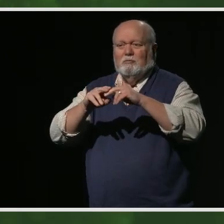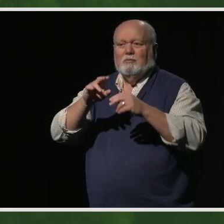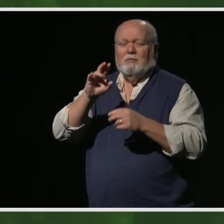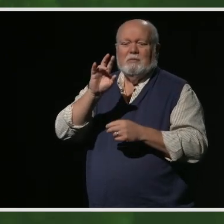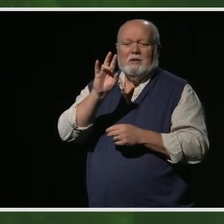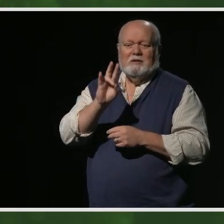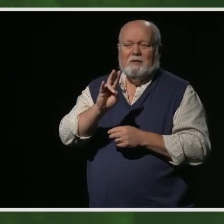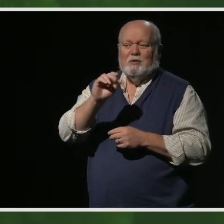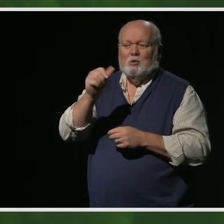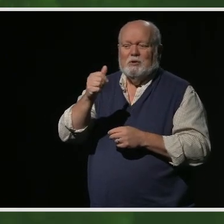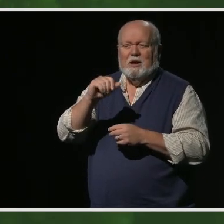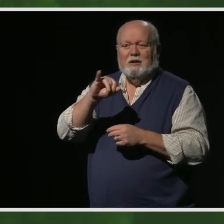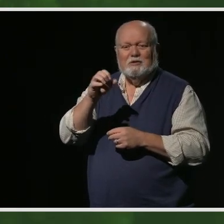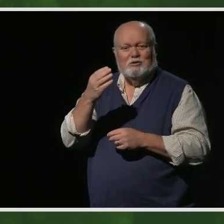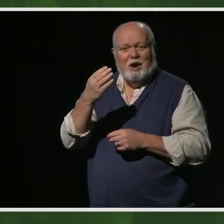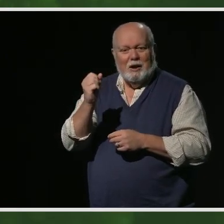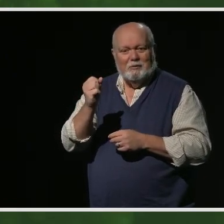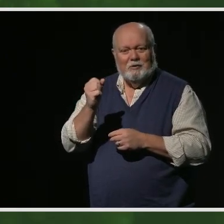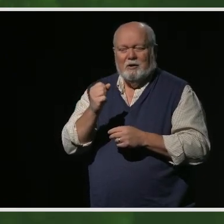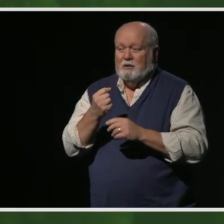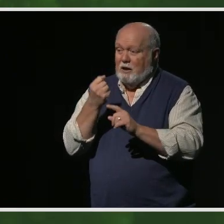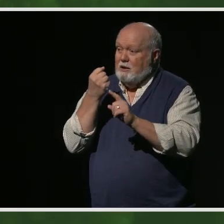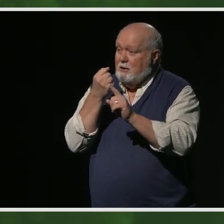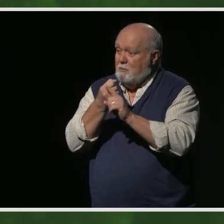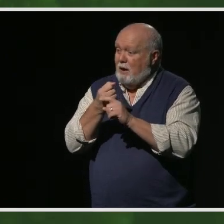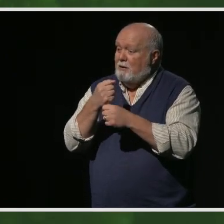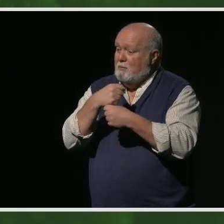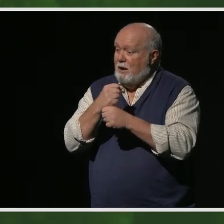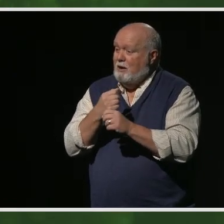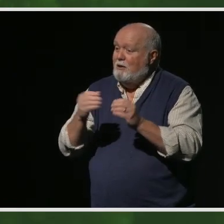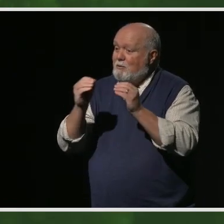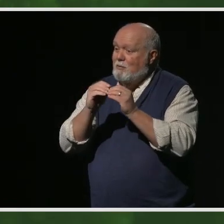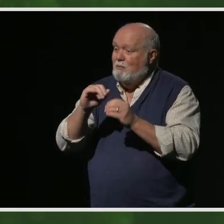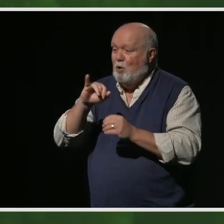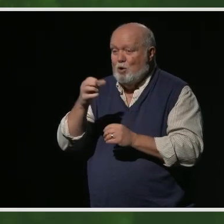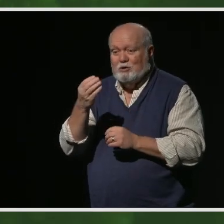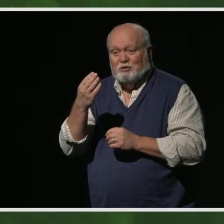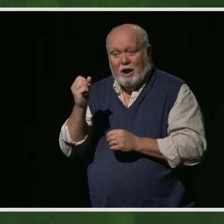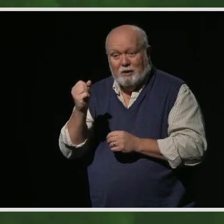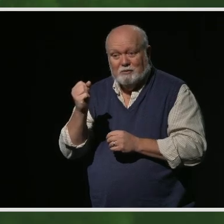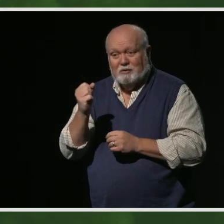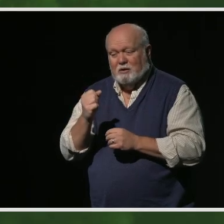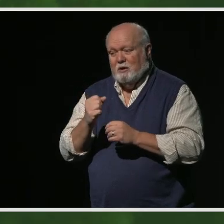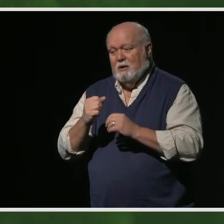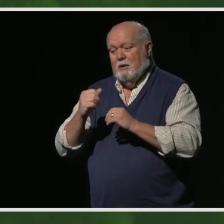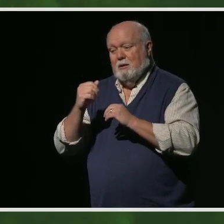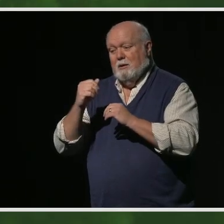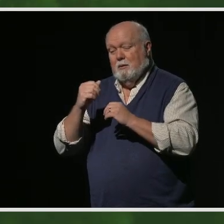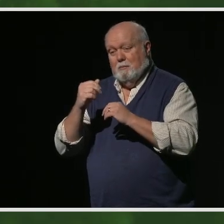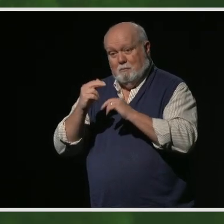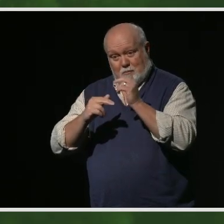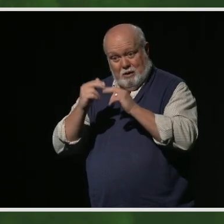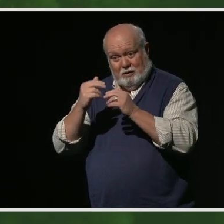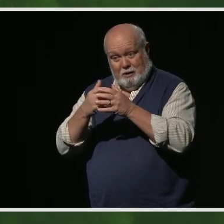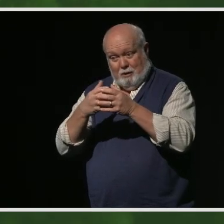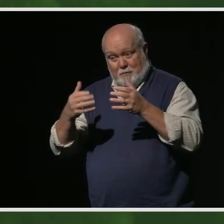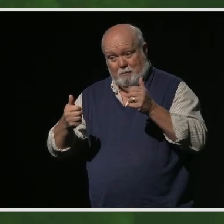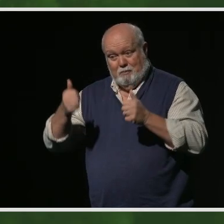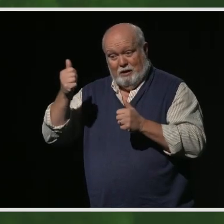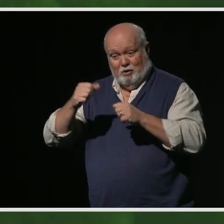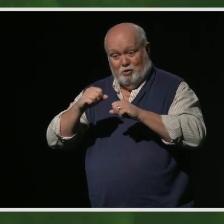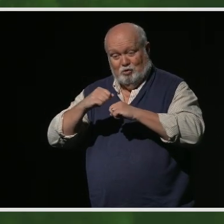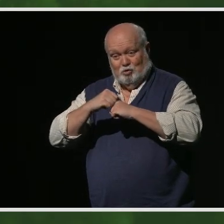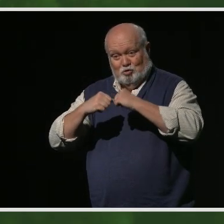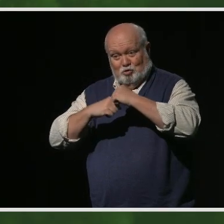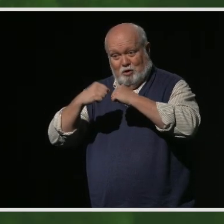our impact, creating more jobs, building a bigger infrastructure, and establishing a new